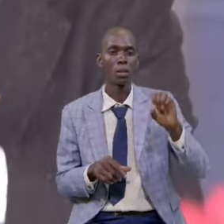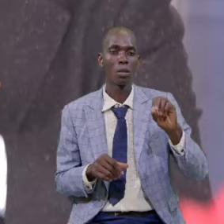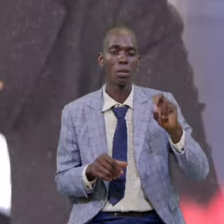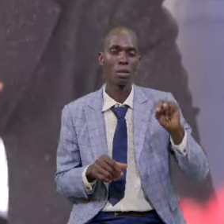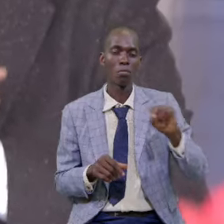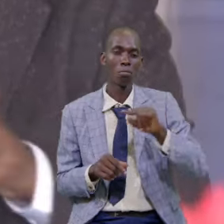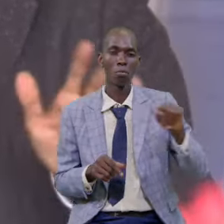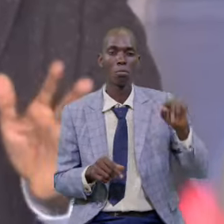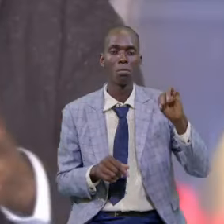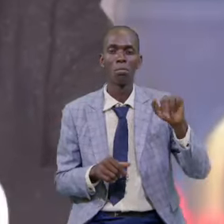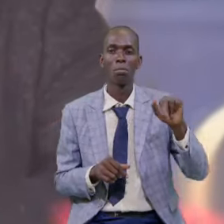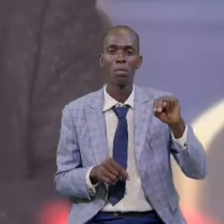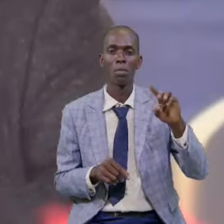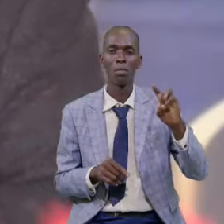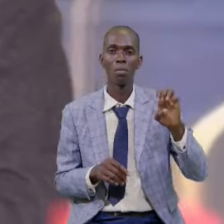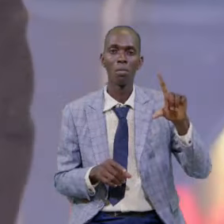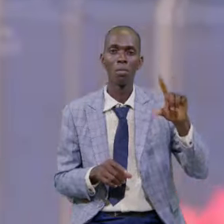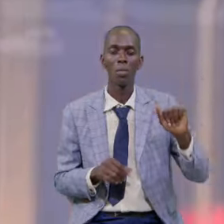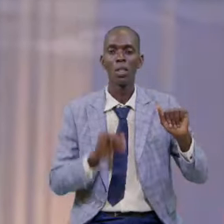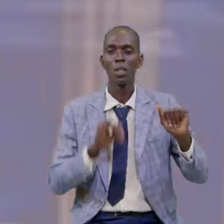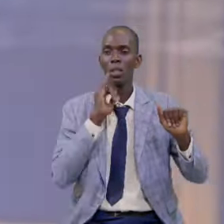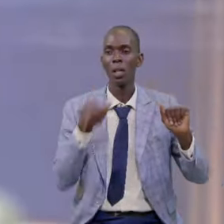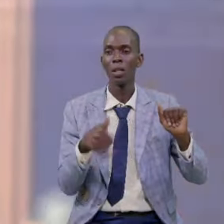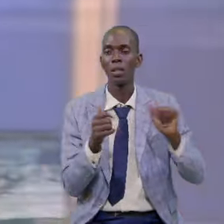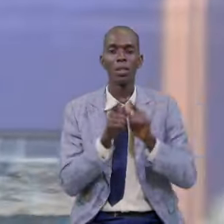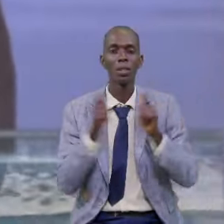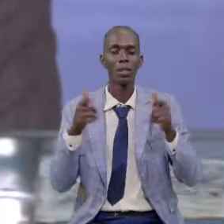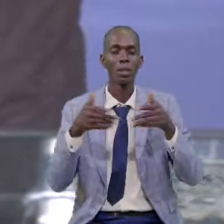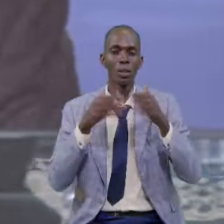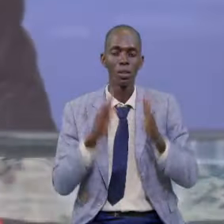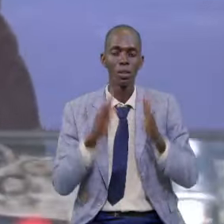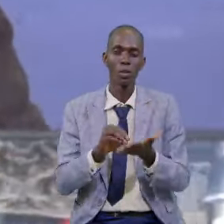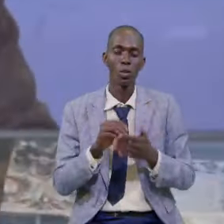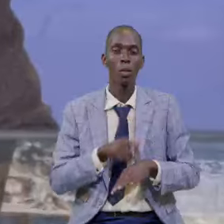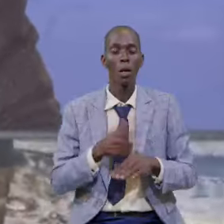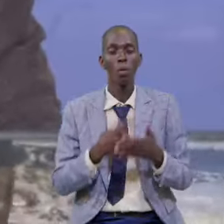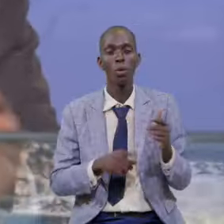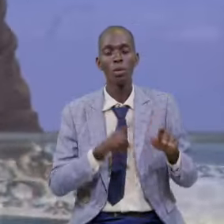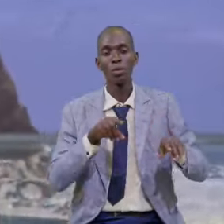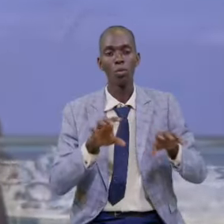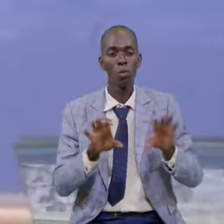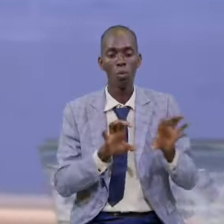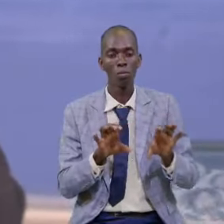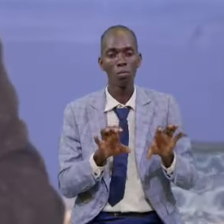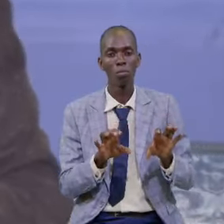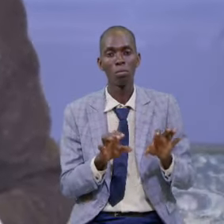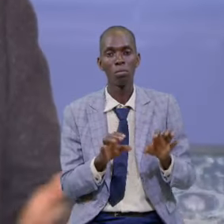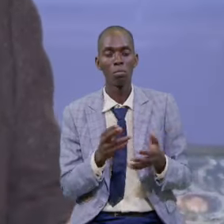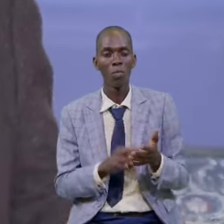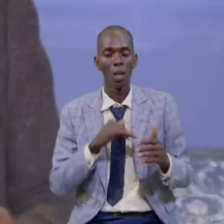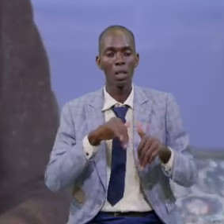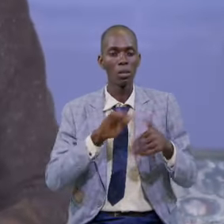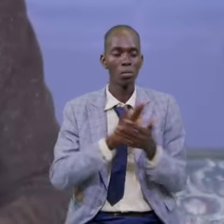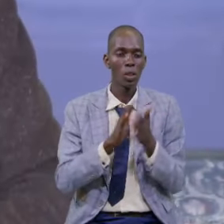great leader in his own realm. And then what he went through and had the process of becoming eventually